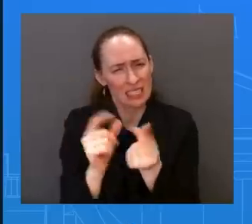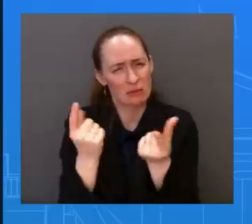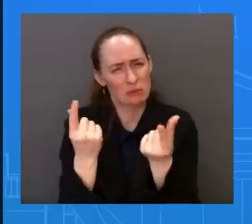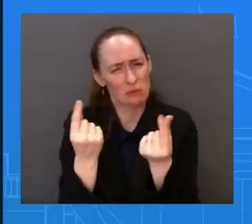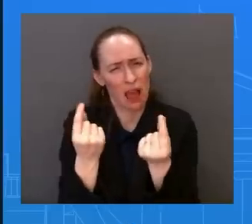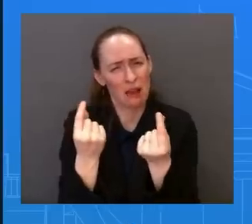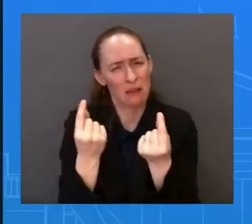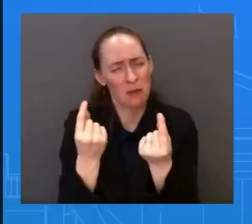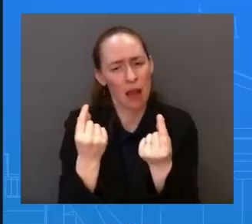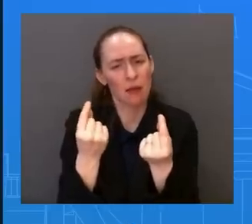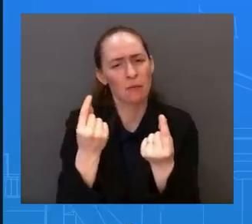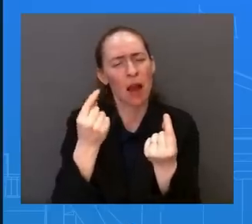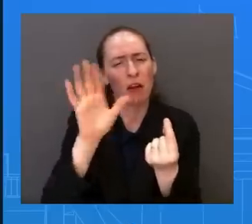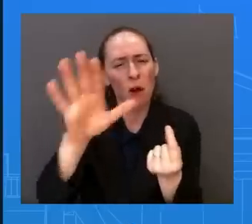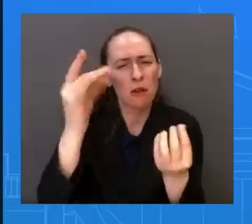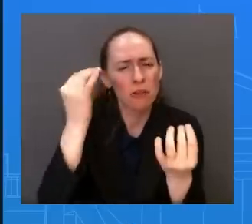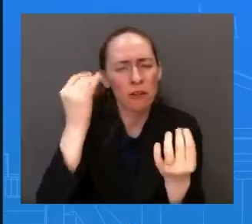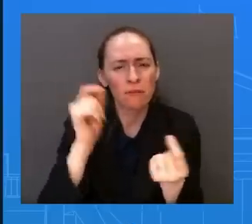president in South Court,